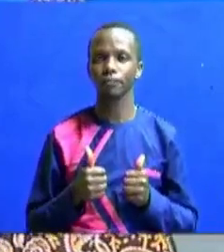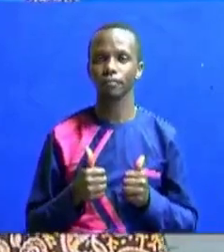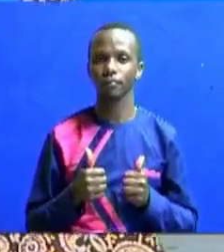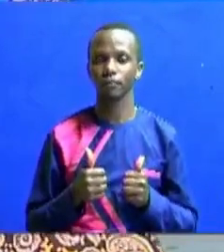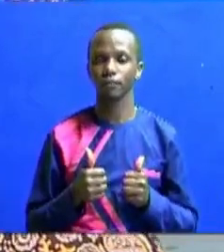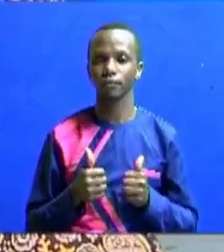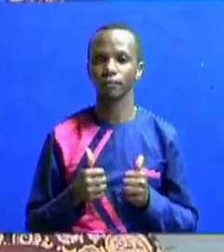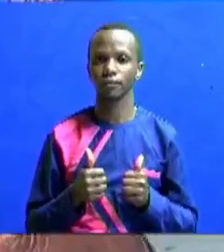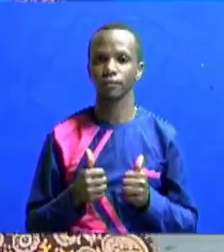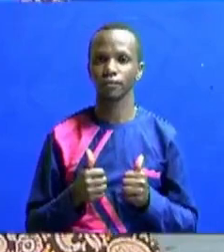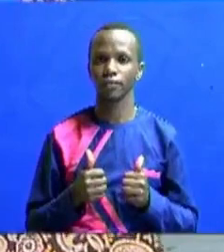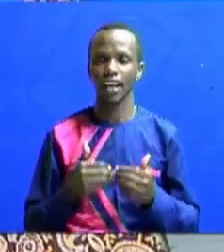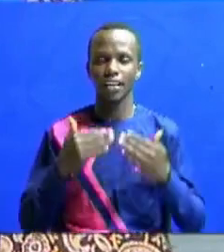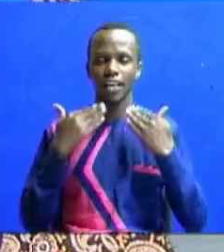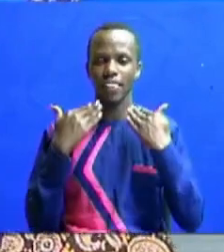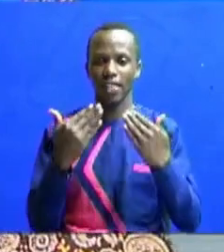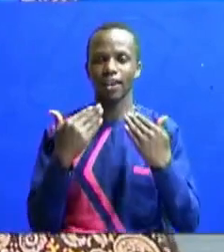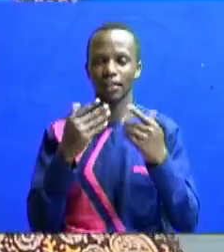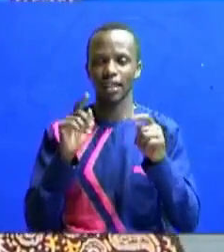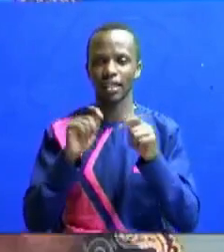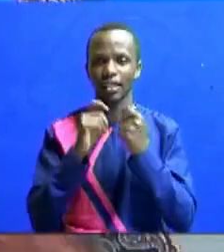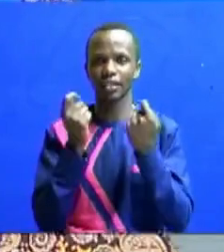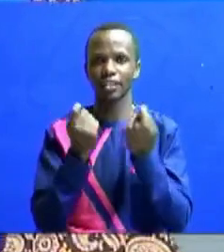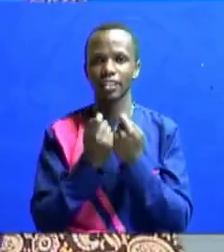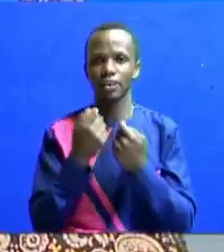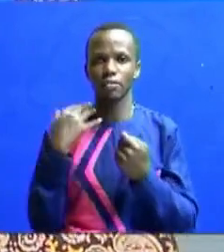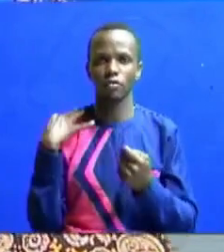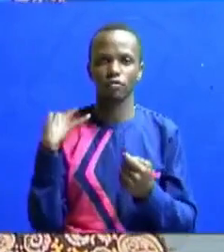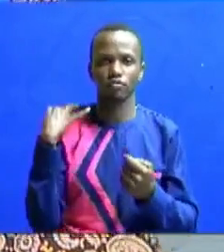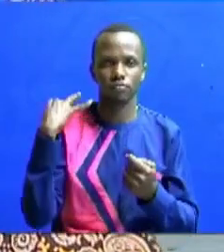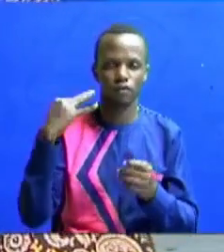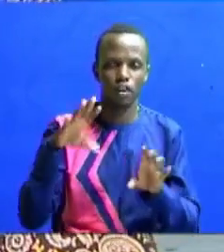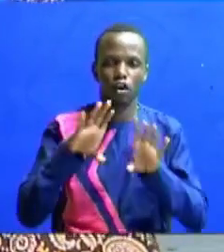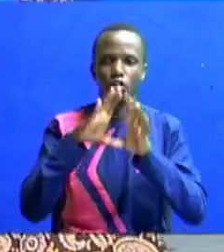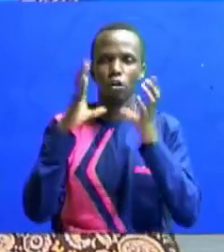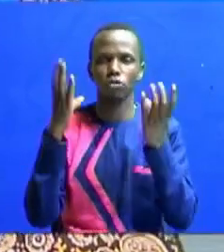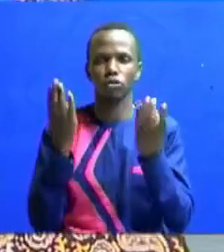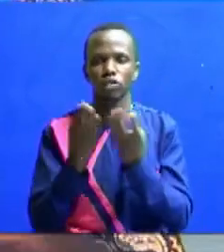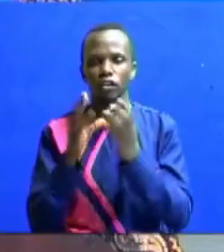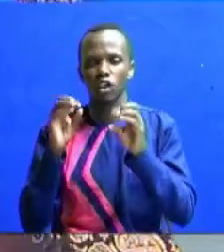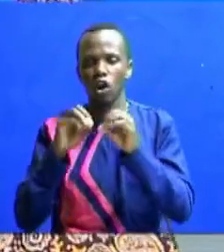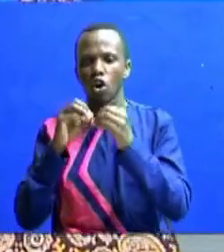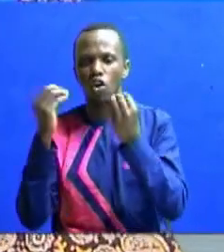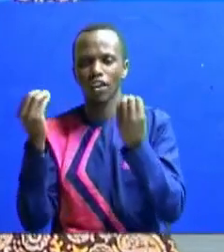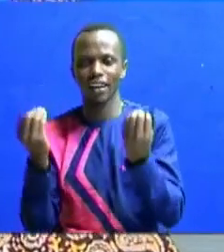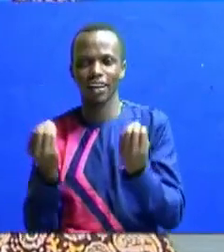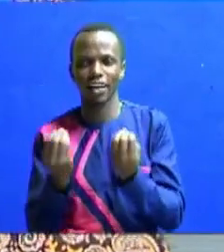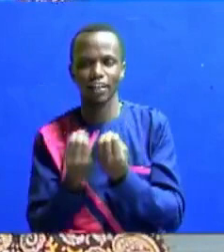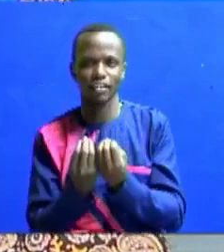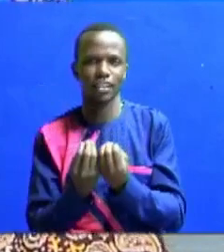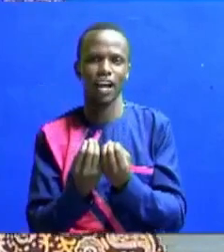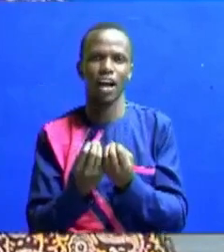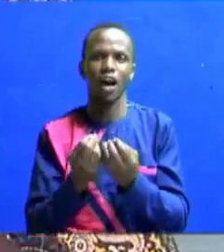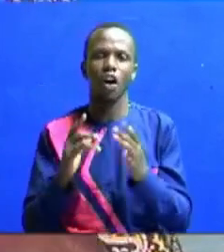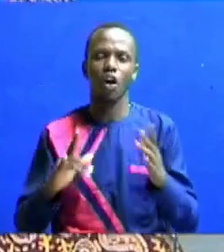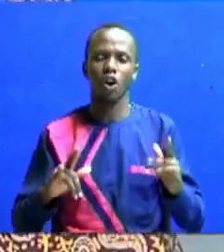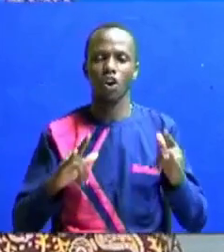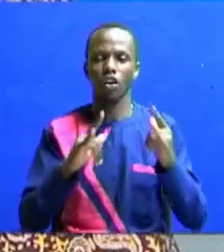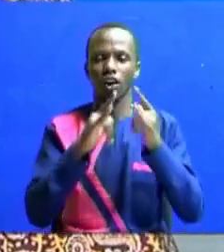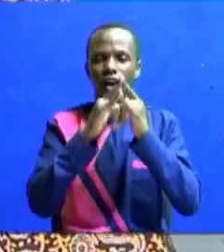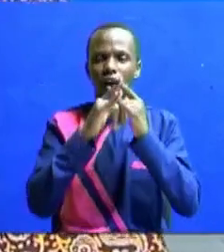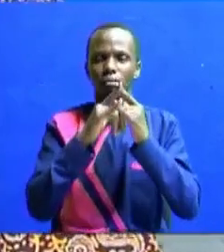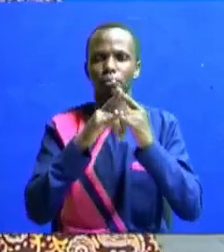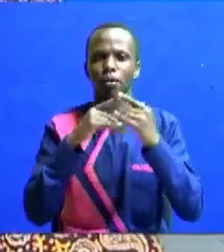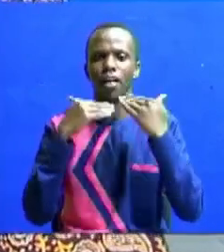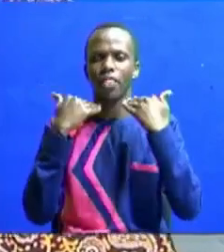So I really thank the team, and I thank the community, even the organizers of this this camp. Much